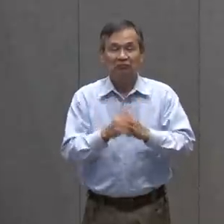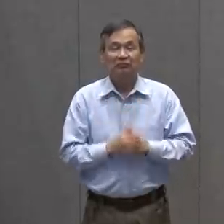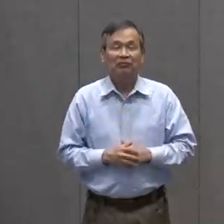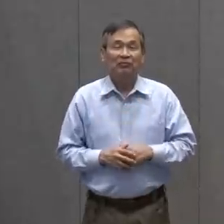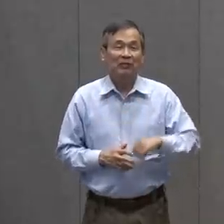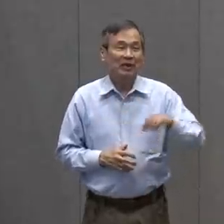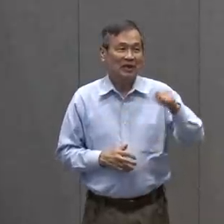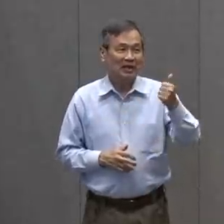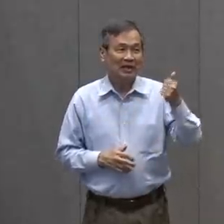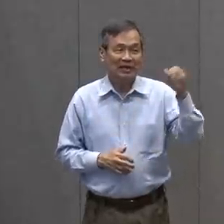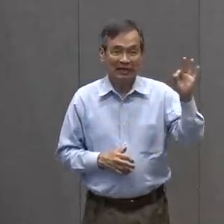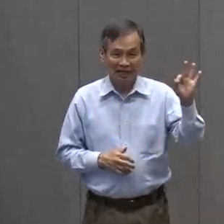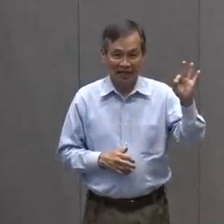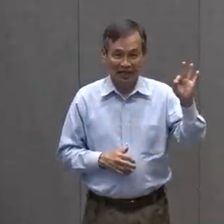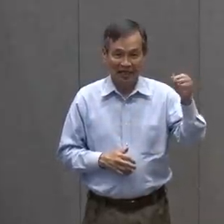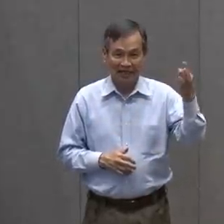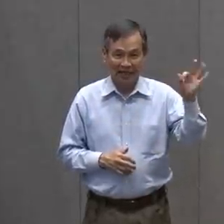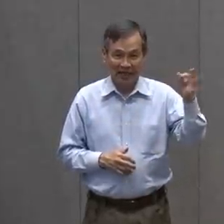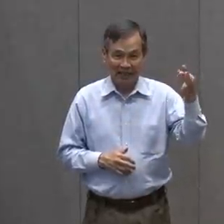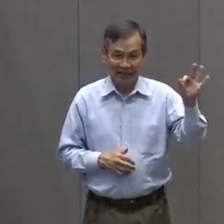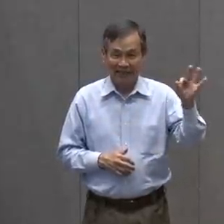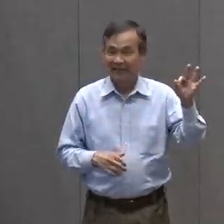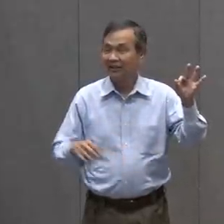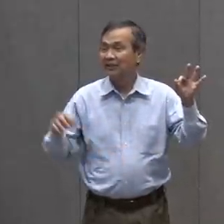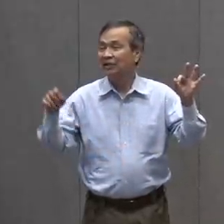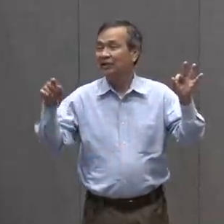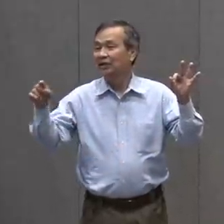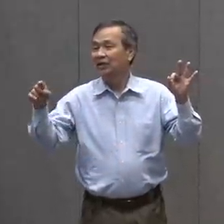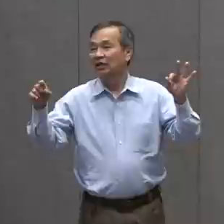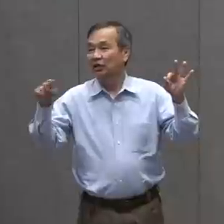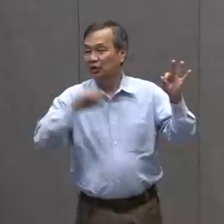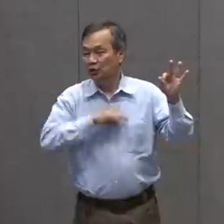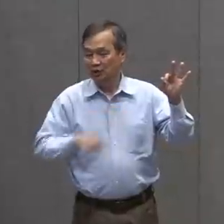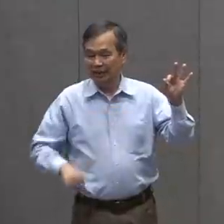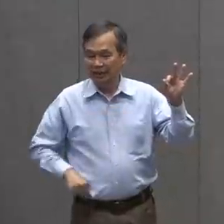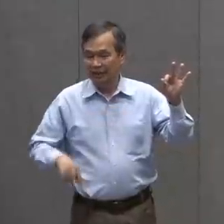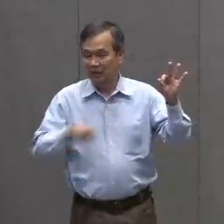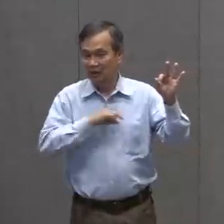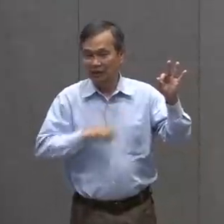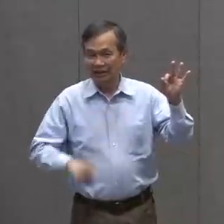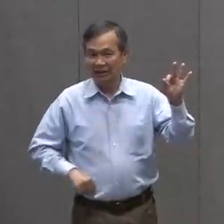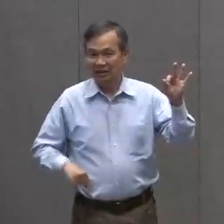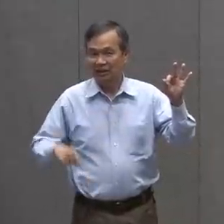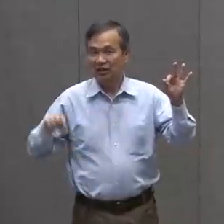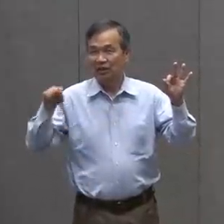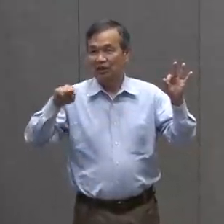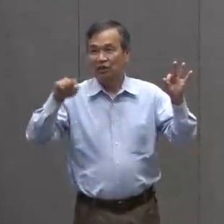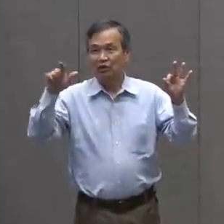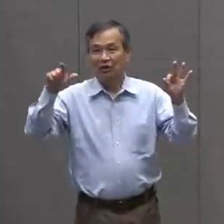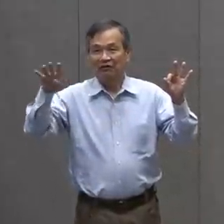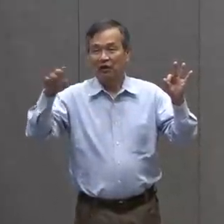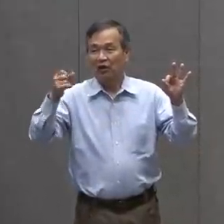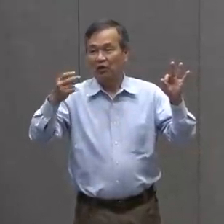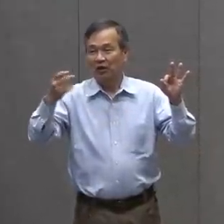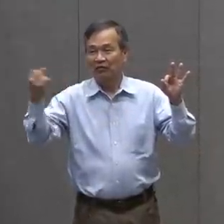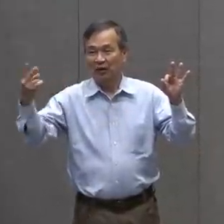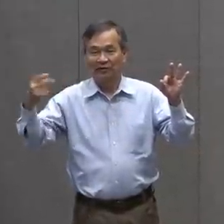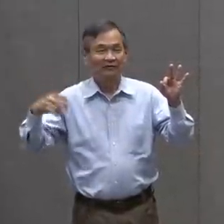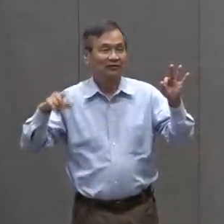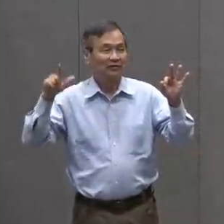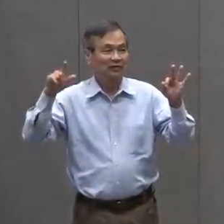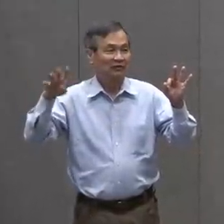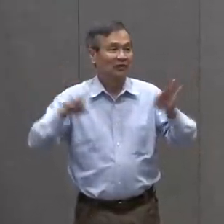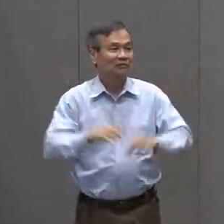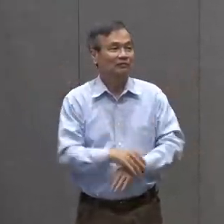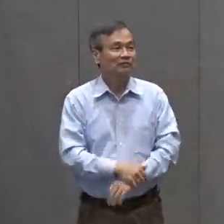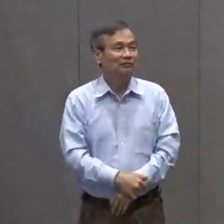I have a 10 and a 9, which is 19. And I have a queen and queen, which is 12 and 12, 24.